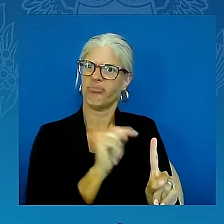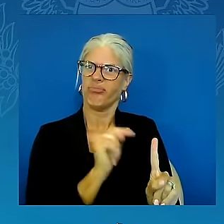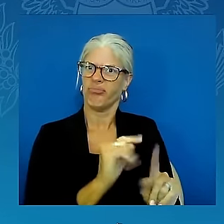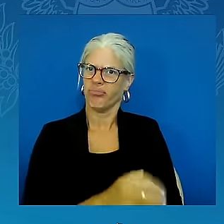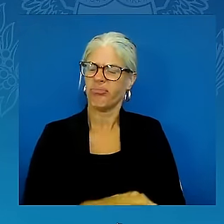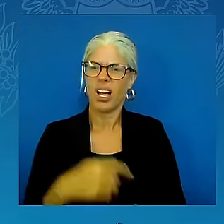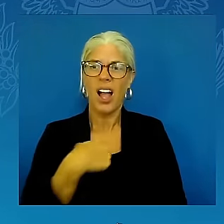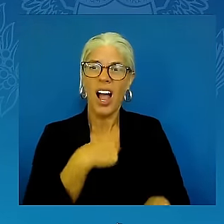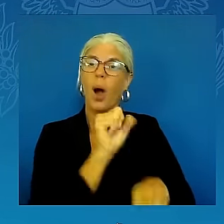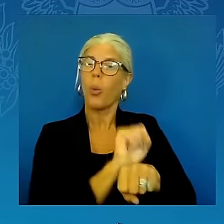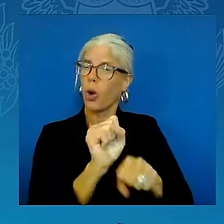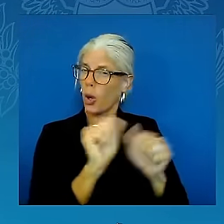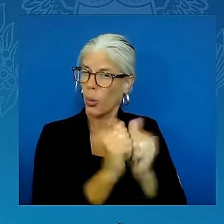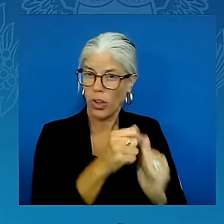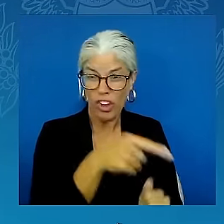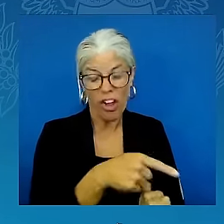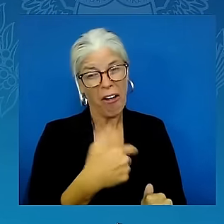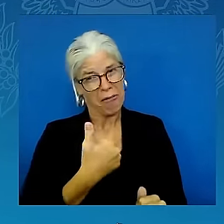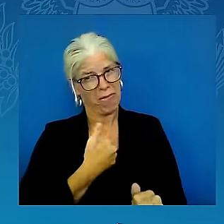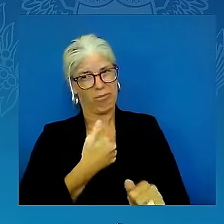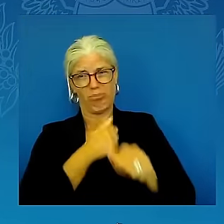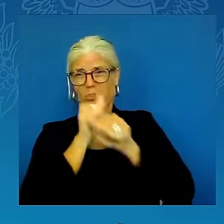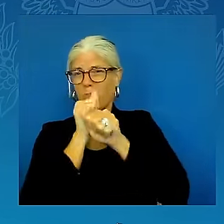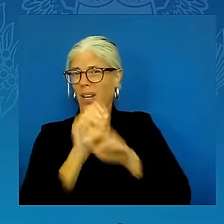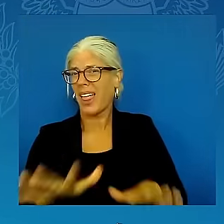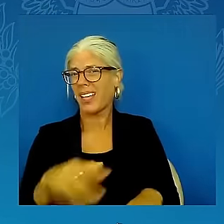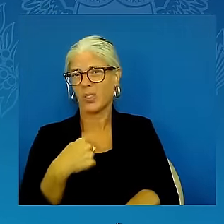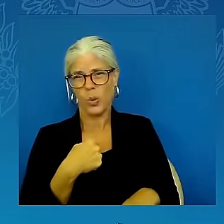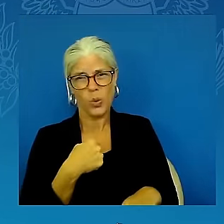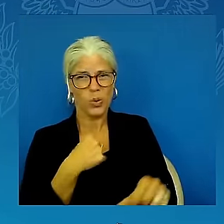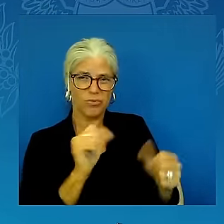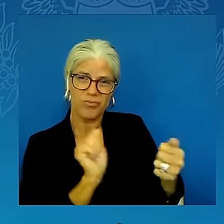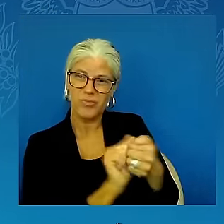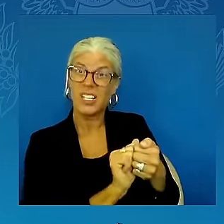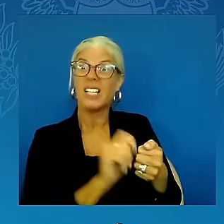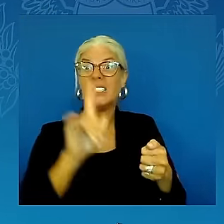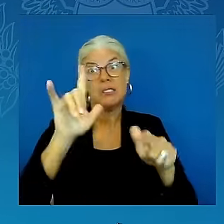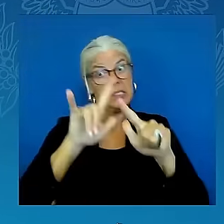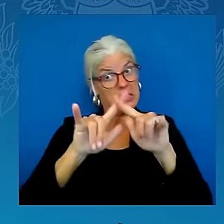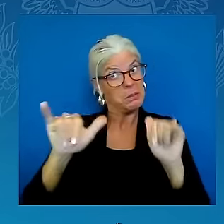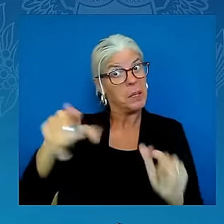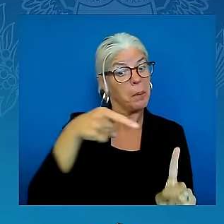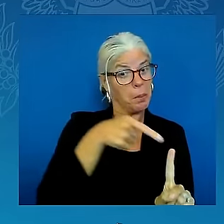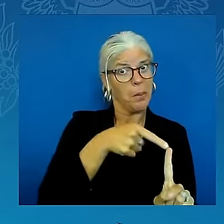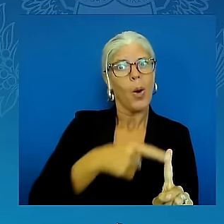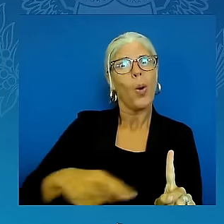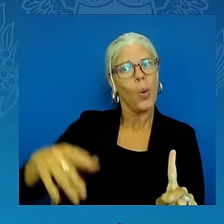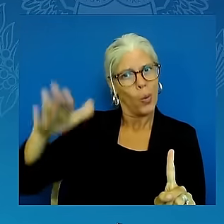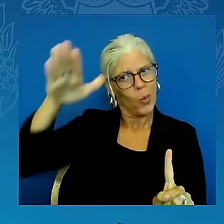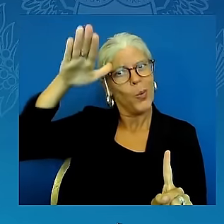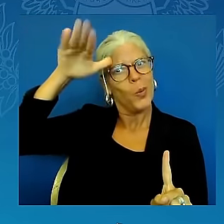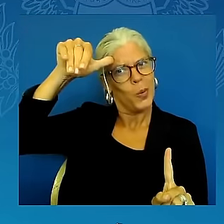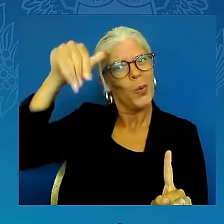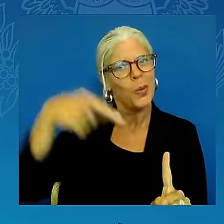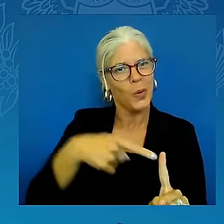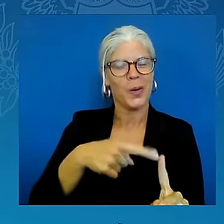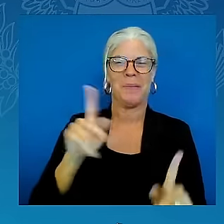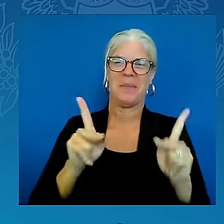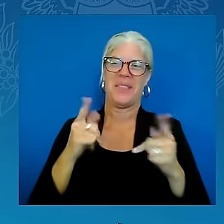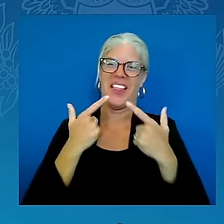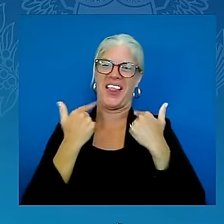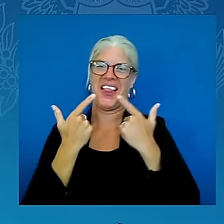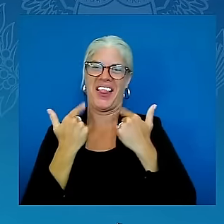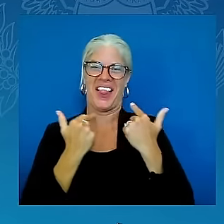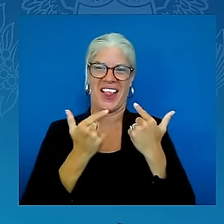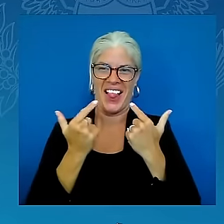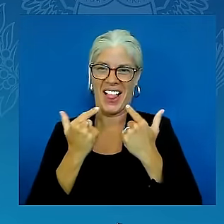As those of us who were her colleagues can attest, there was never a trite or trivial